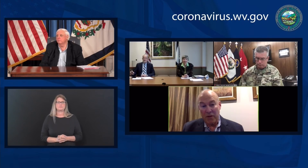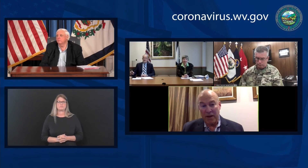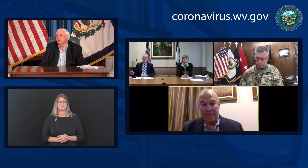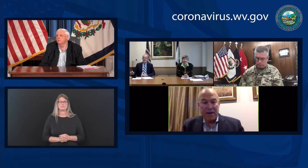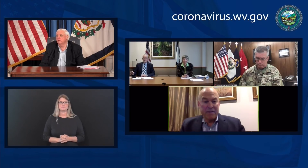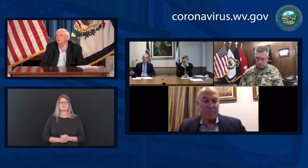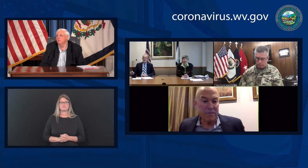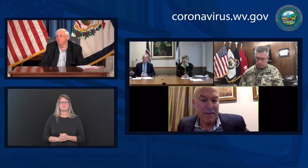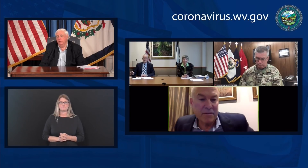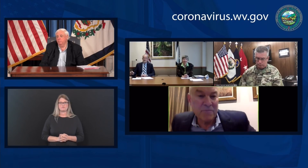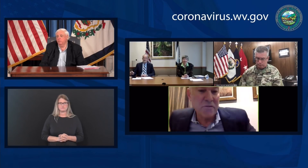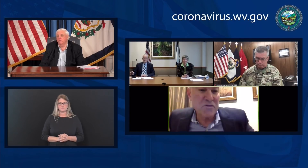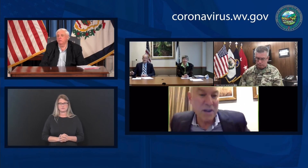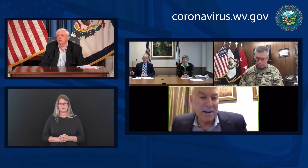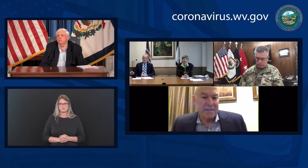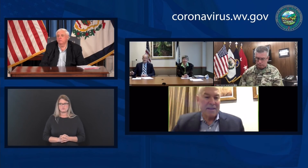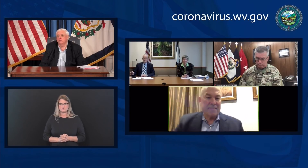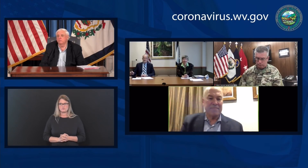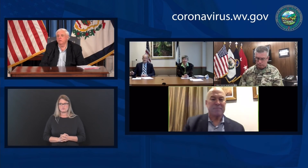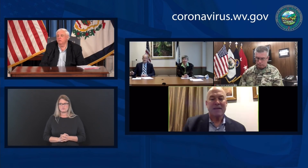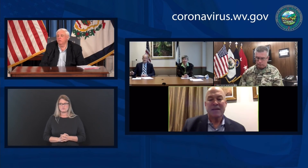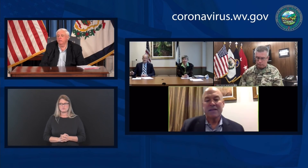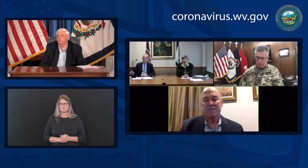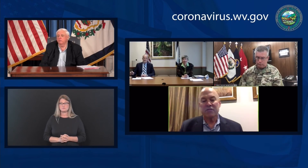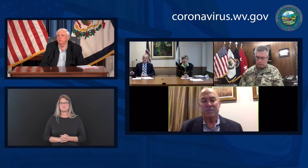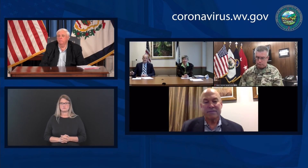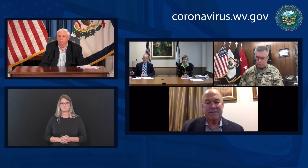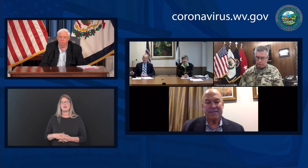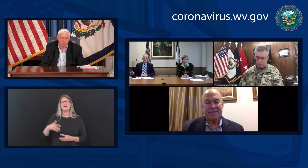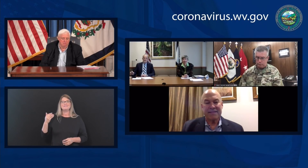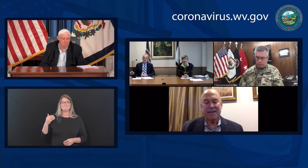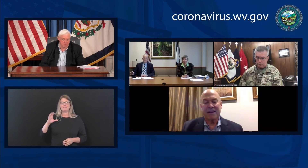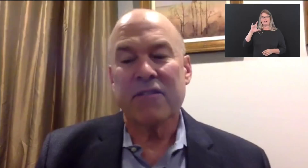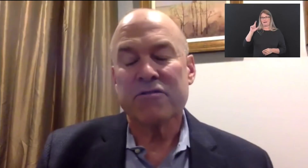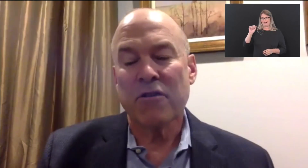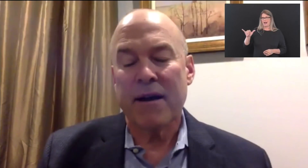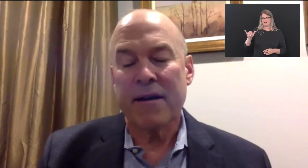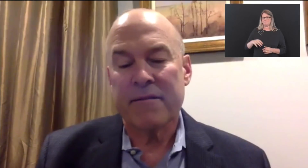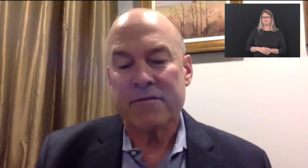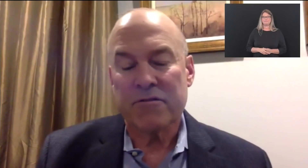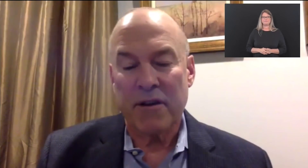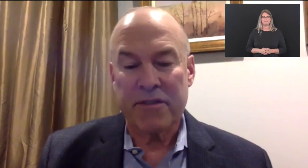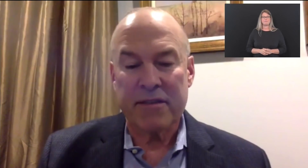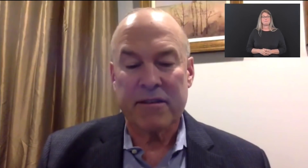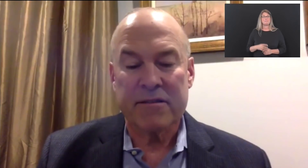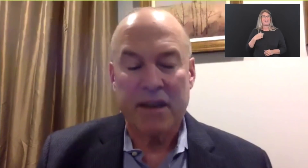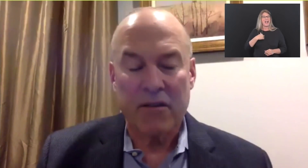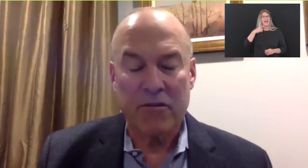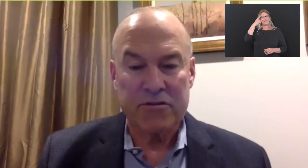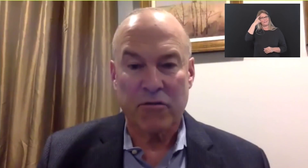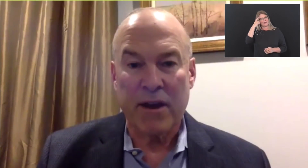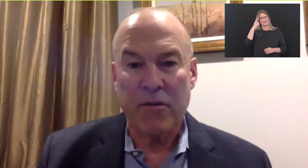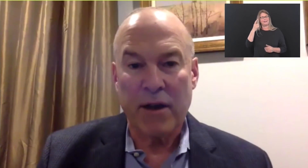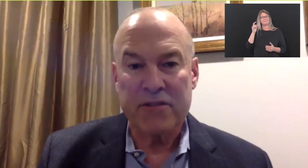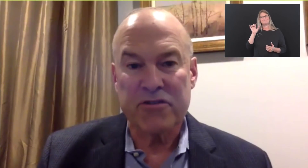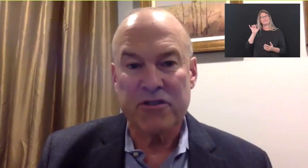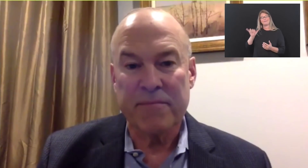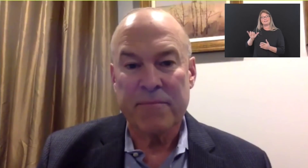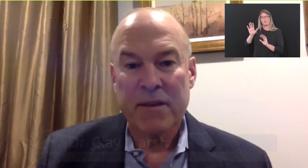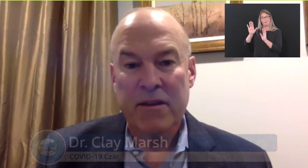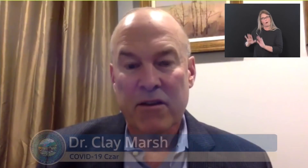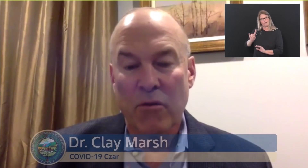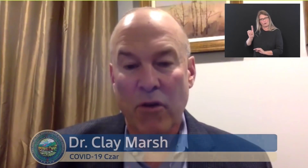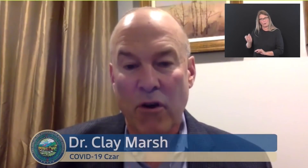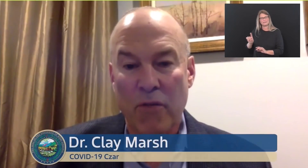Governor, okay, if I take the first shot at that? No, Clay, that's good. Thank you. So I think that, Taylor, it's a great